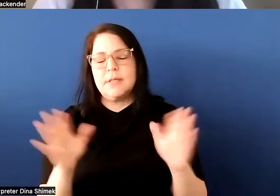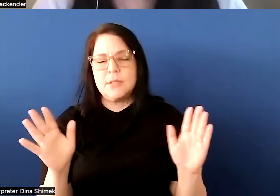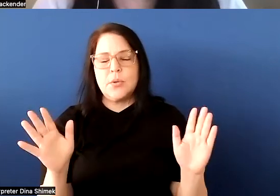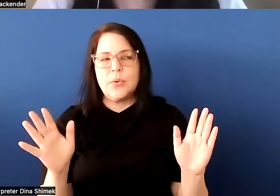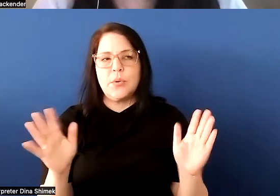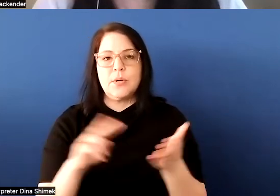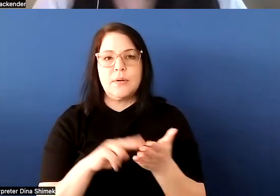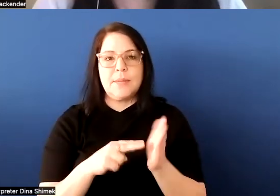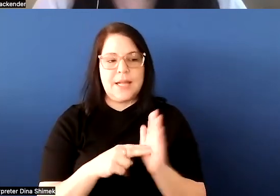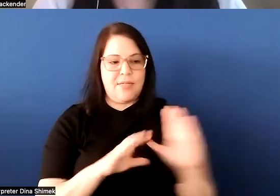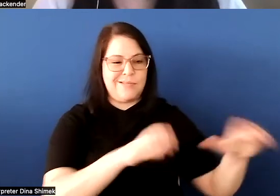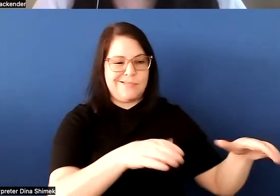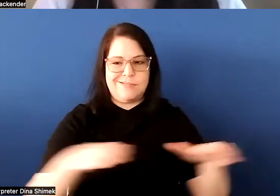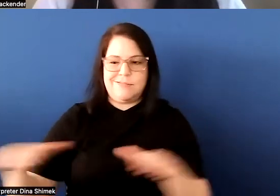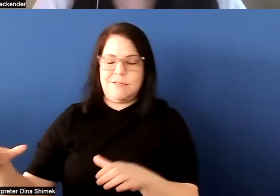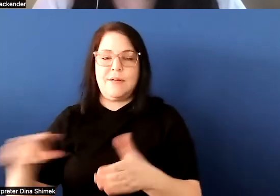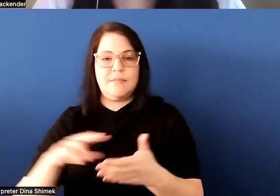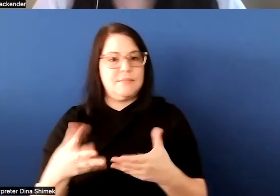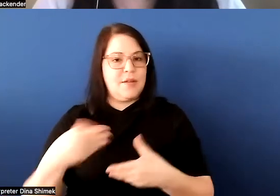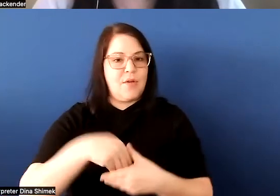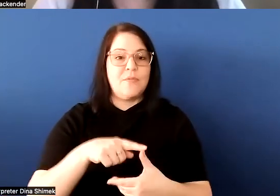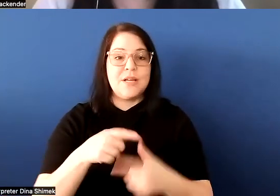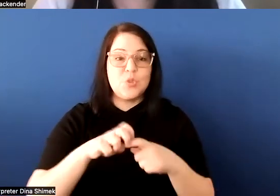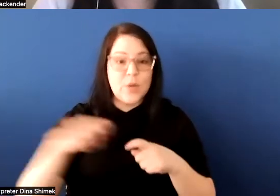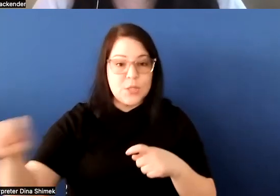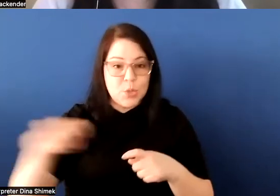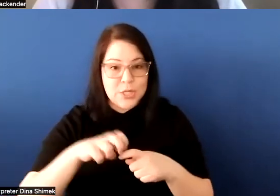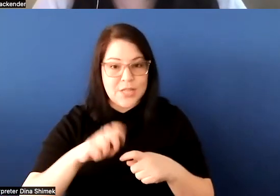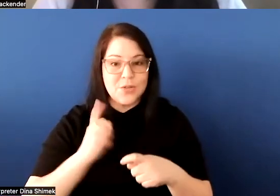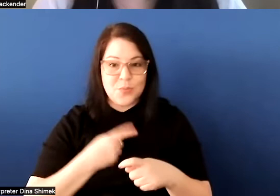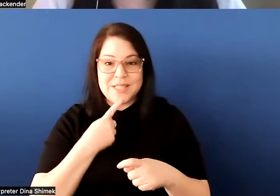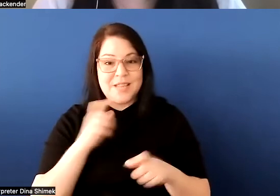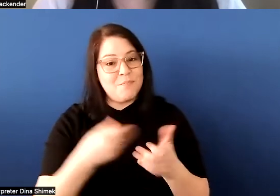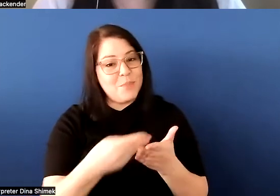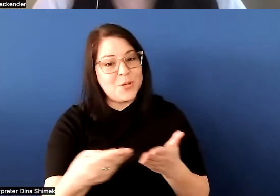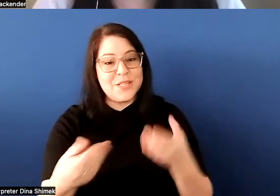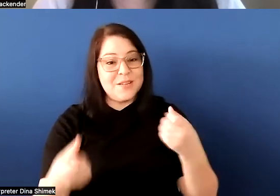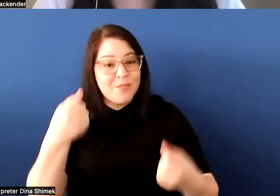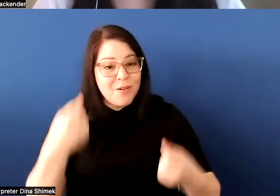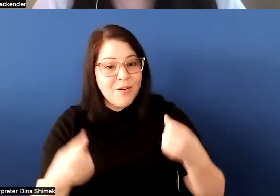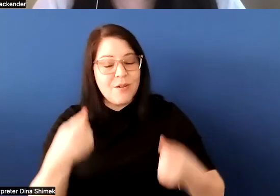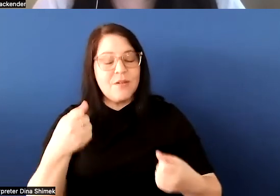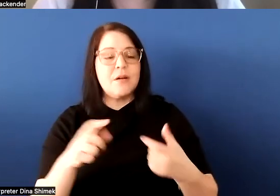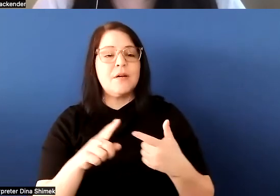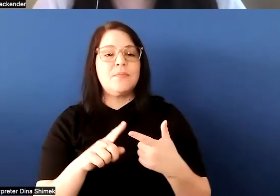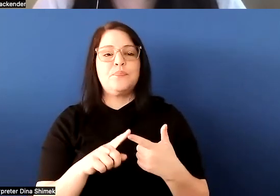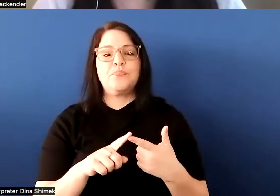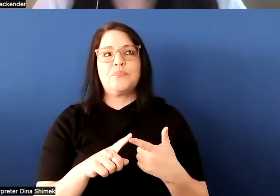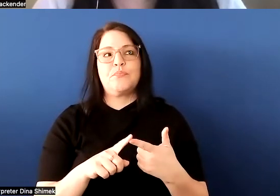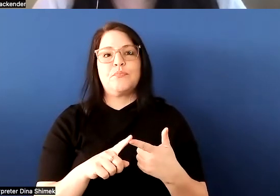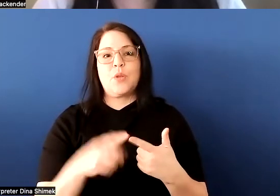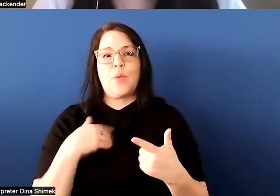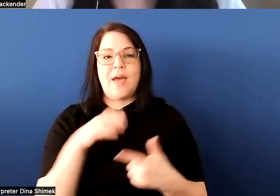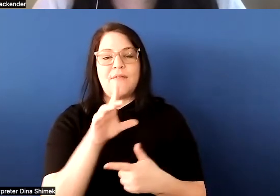those broad buckets include anywhere from transportation, as we mentioned, purchasing a car. We have a